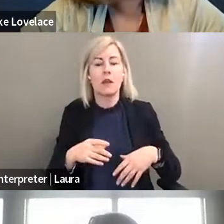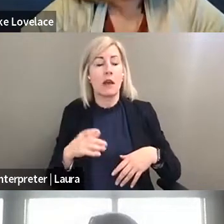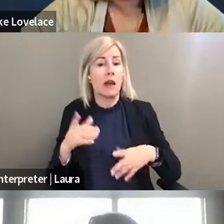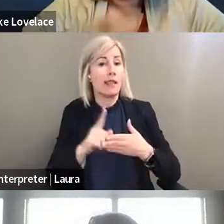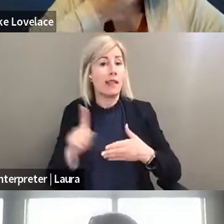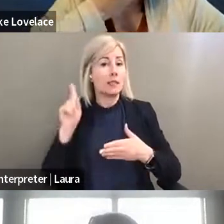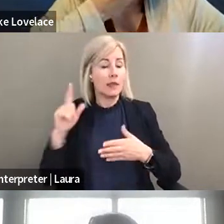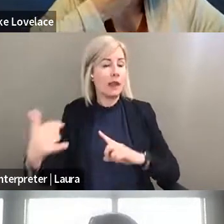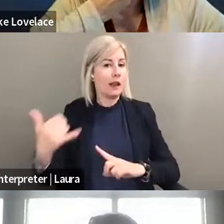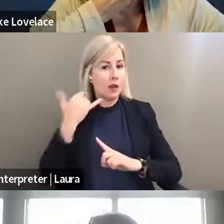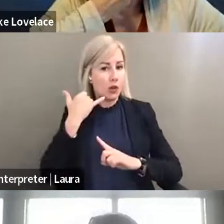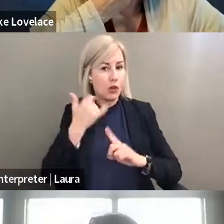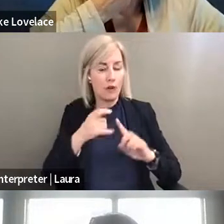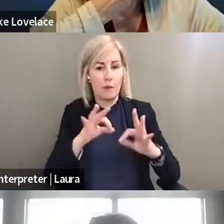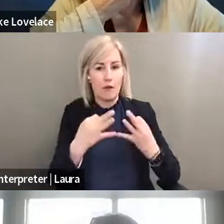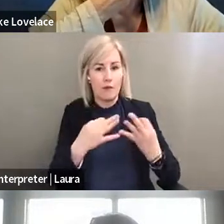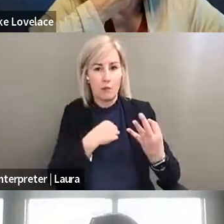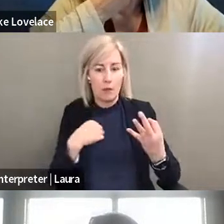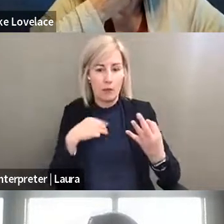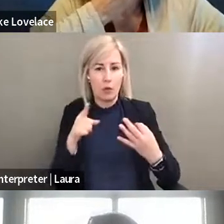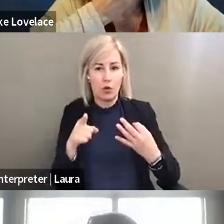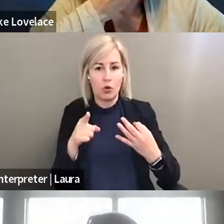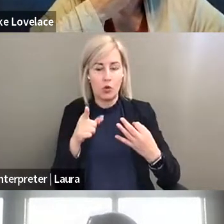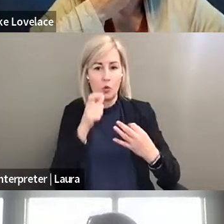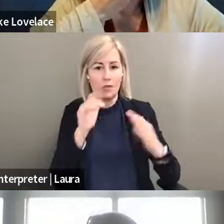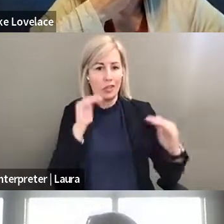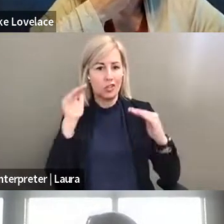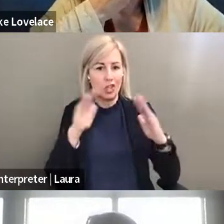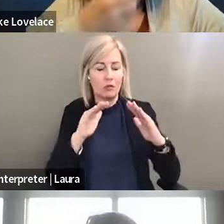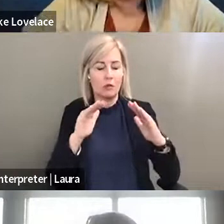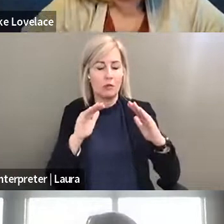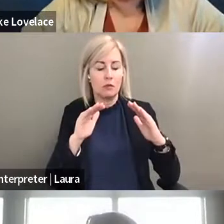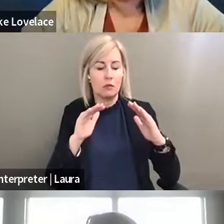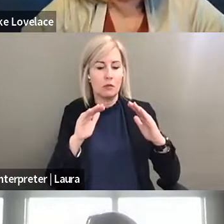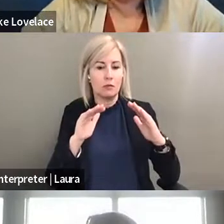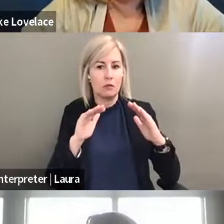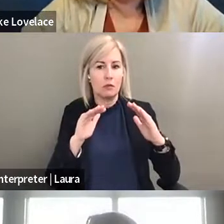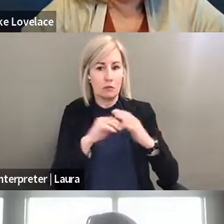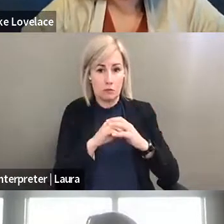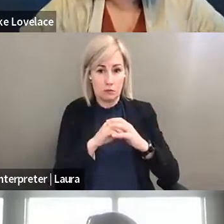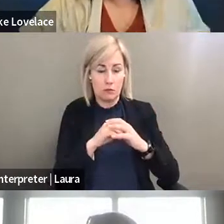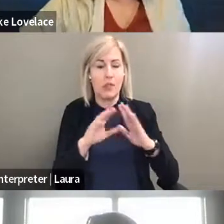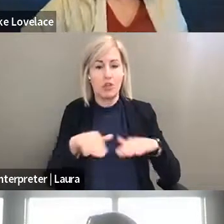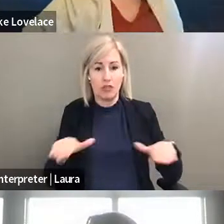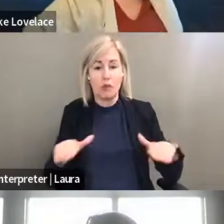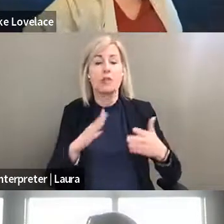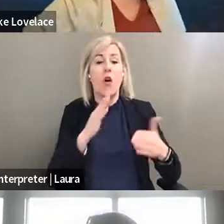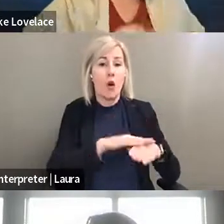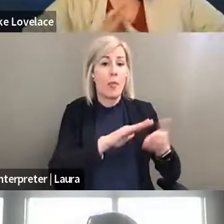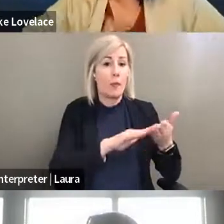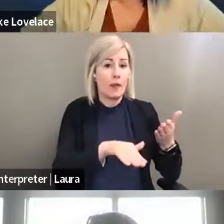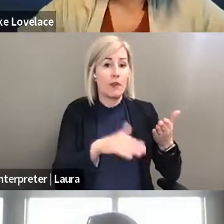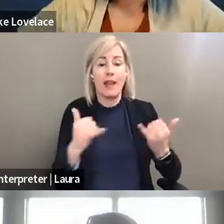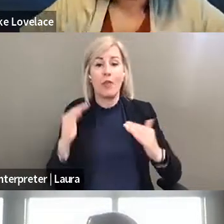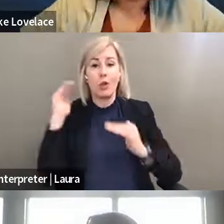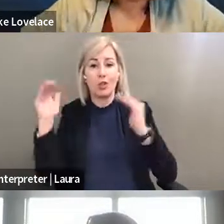from a family member whose adult child has been, or adult, her child was on the waiver, and now they're an adult